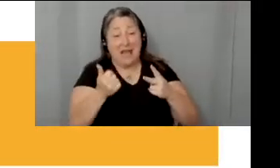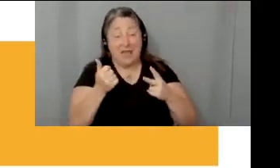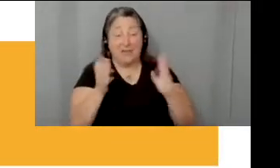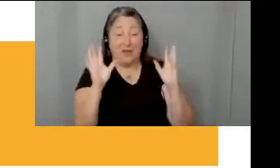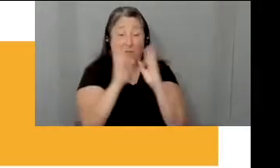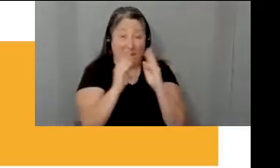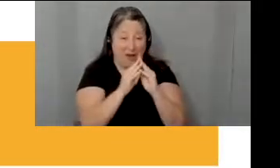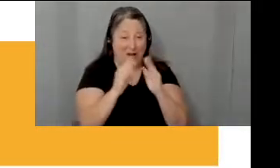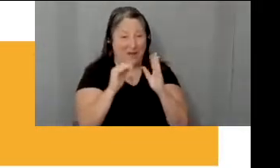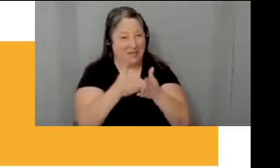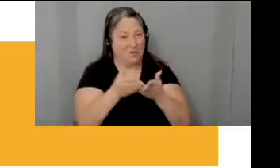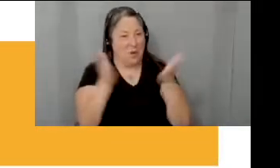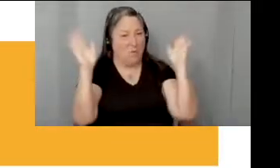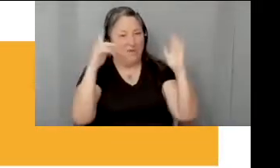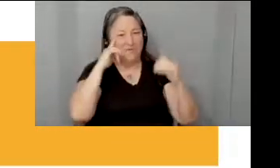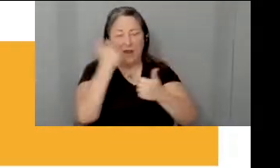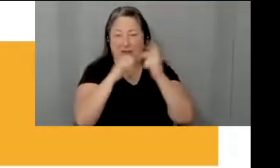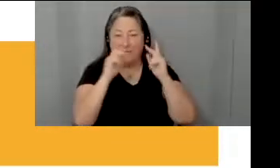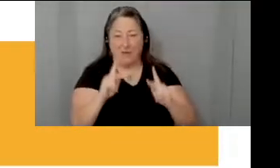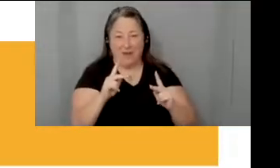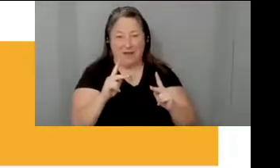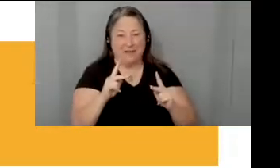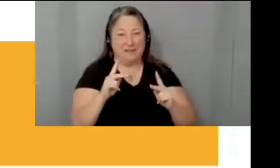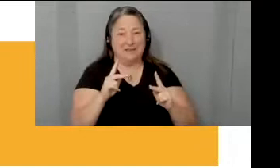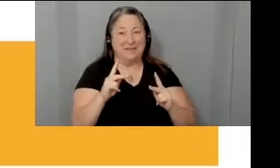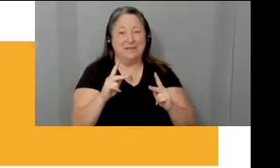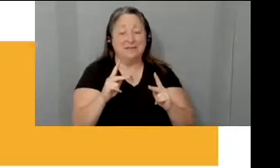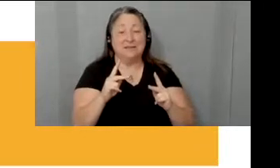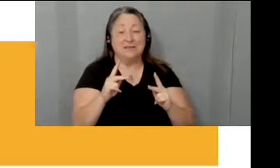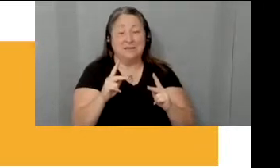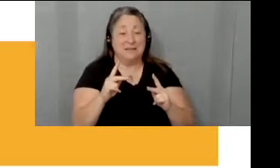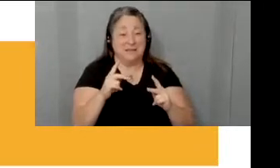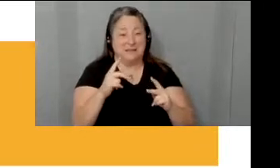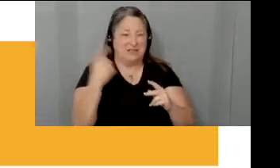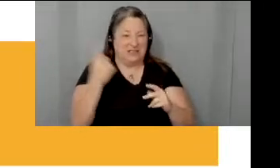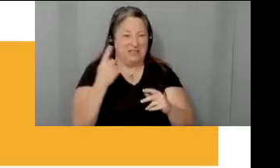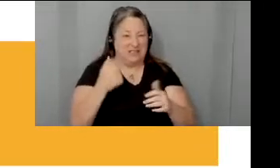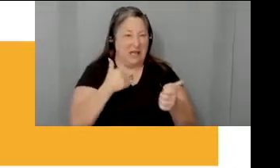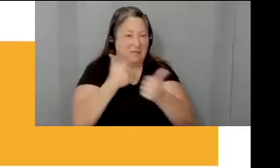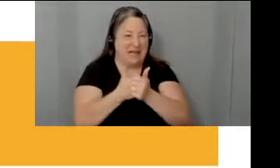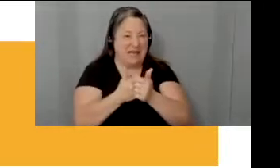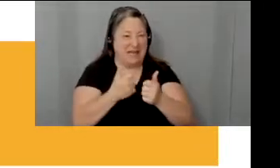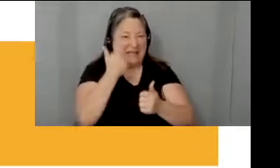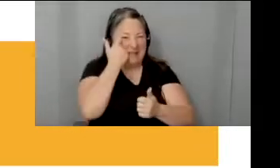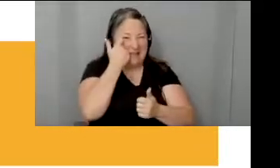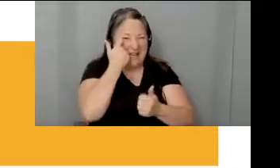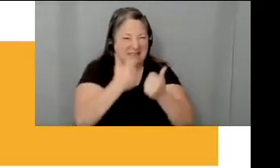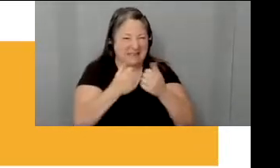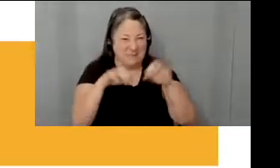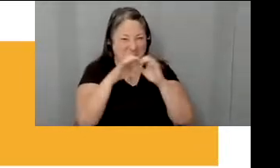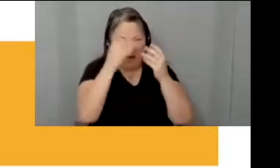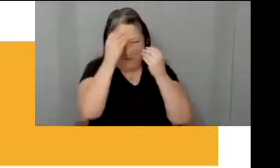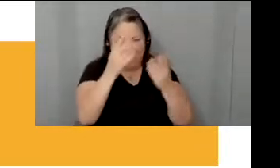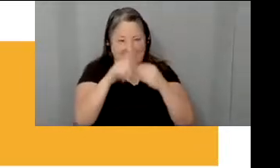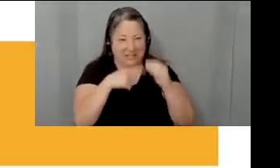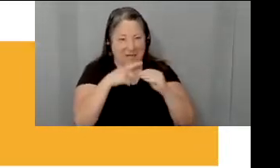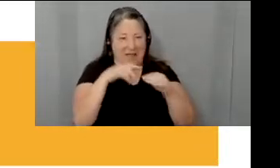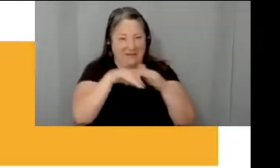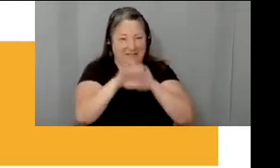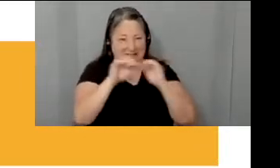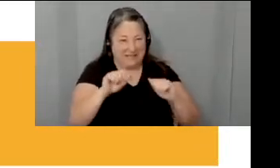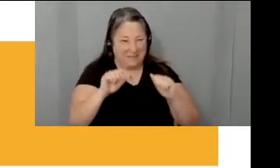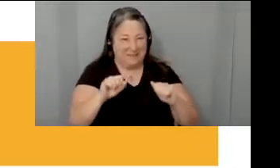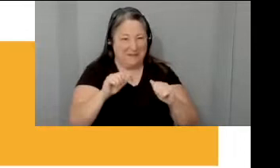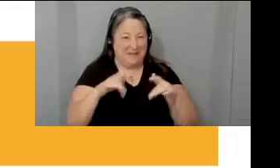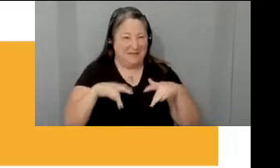for everyone, potential leaders, potential organizations, just updating the latest important information on accessible events. You can